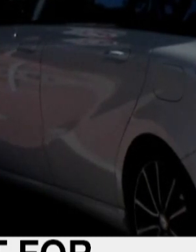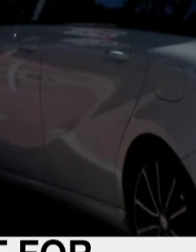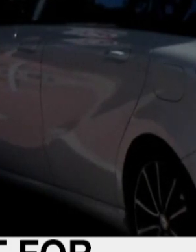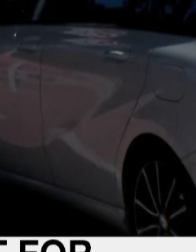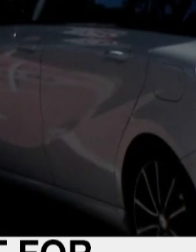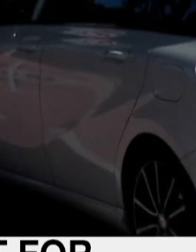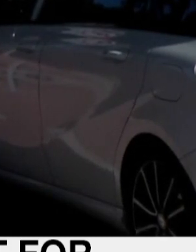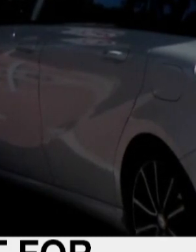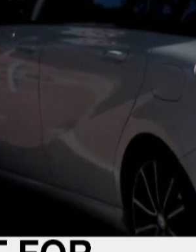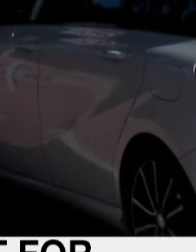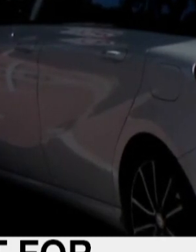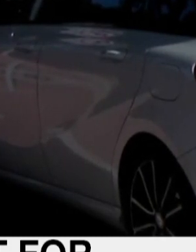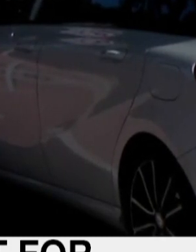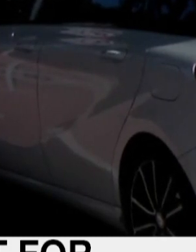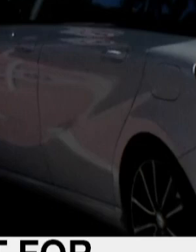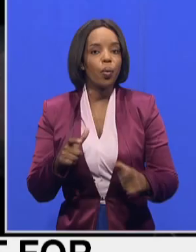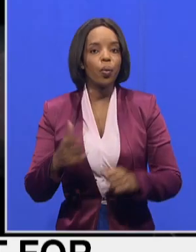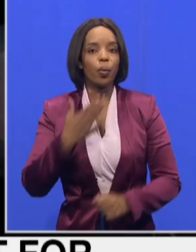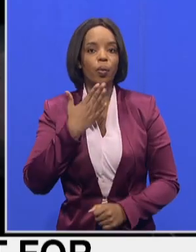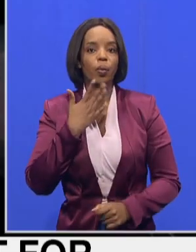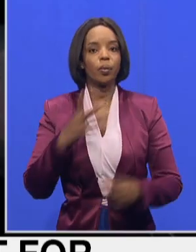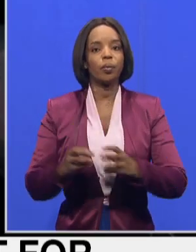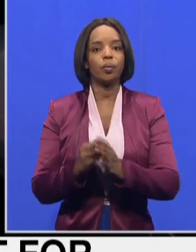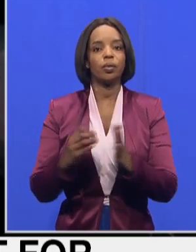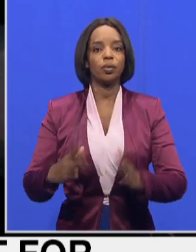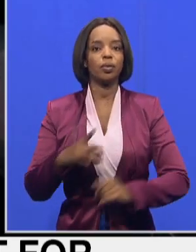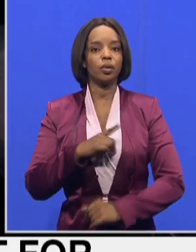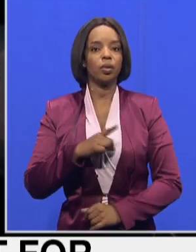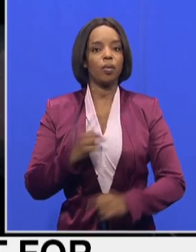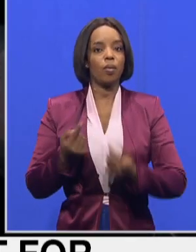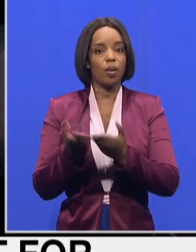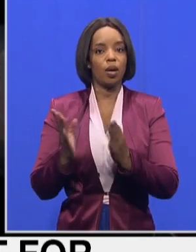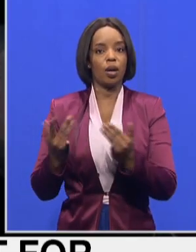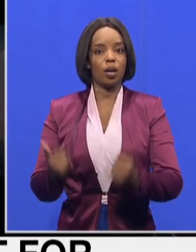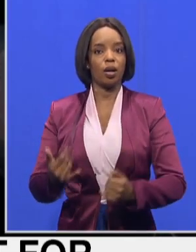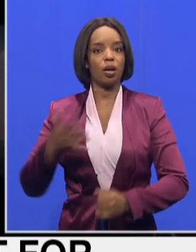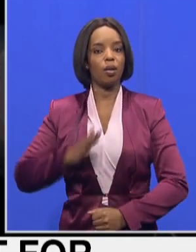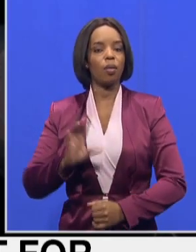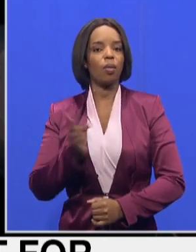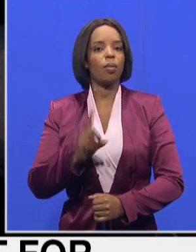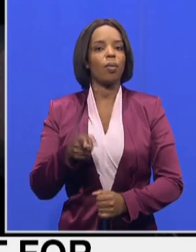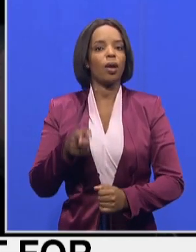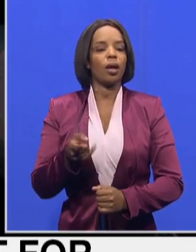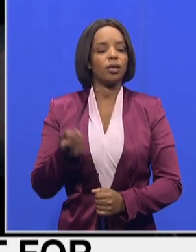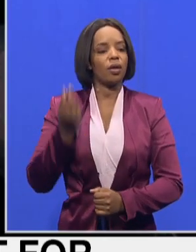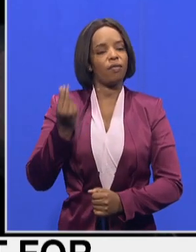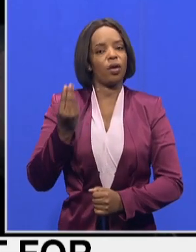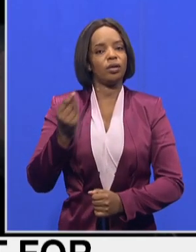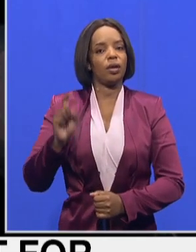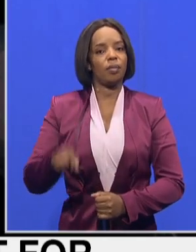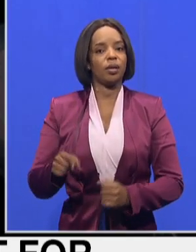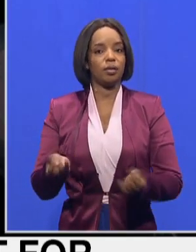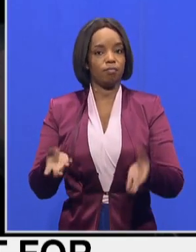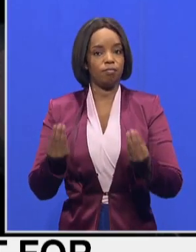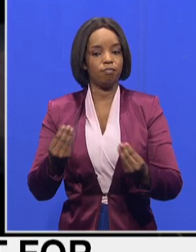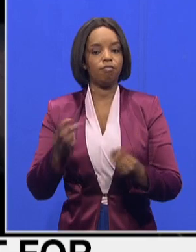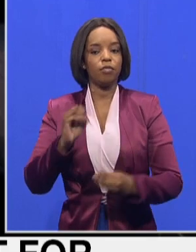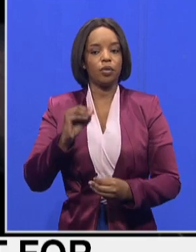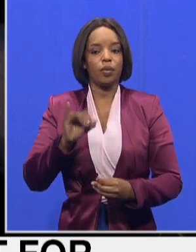students, but the students are calling for an aggressive initiative funding in order to be able to curb this